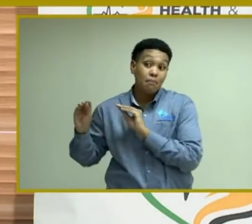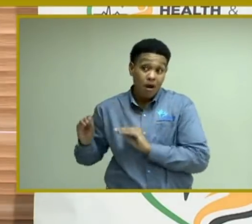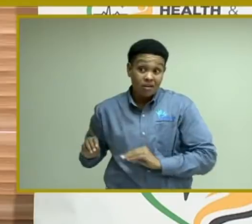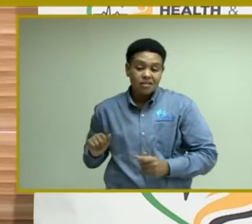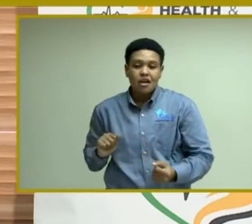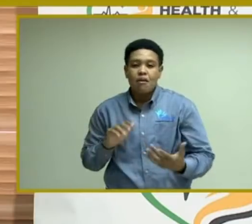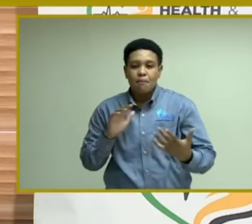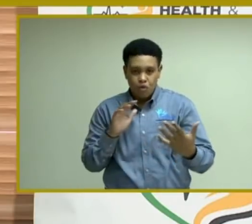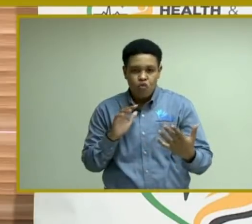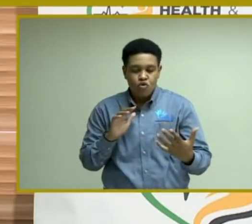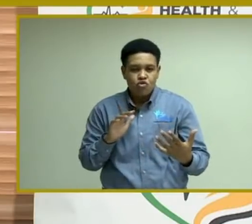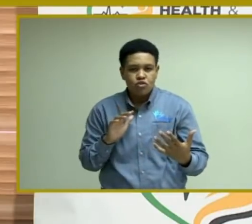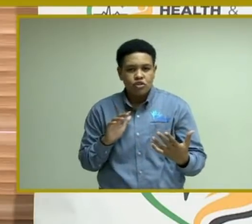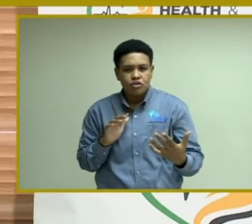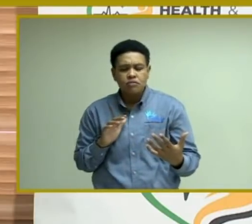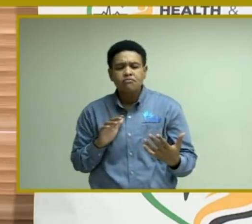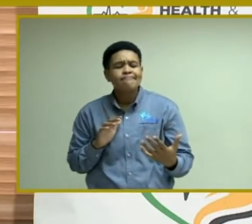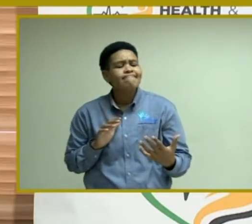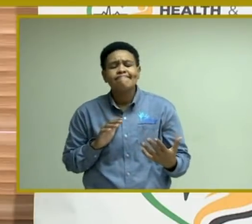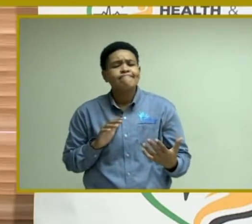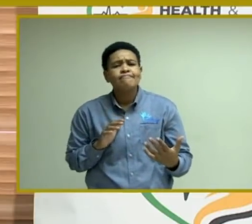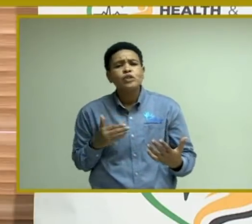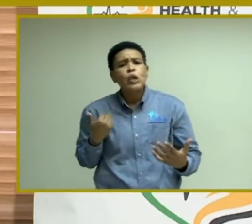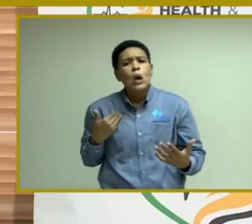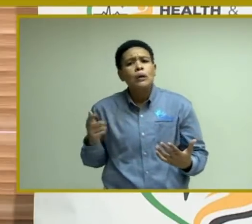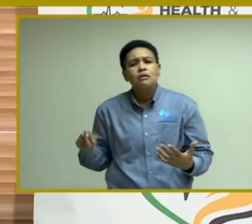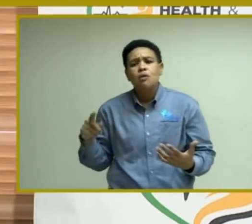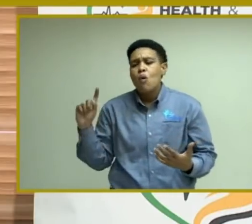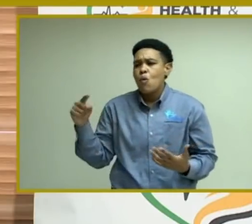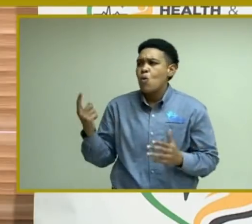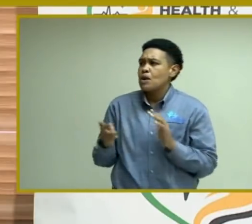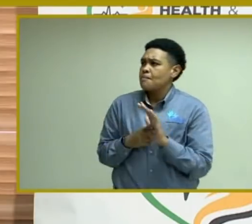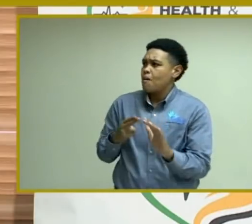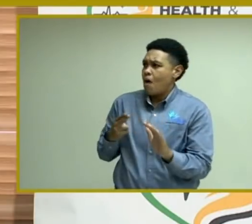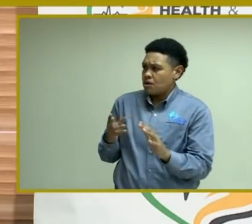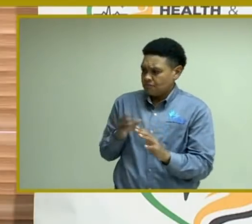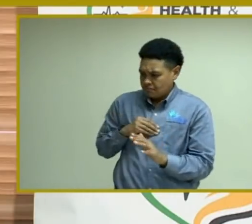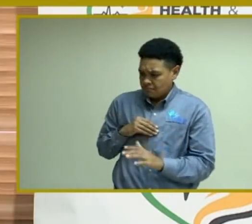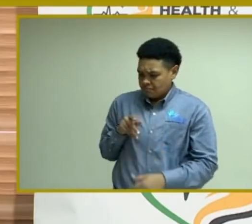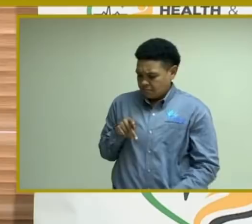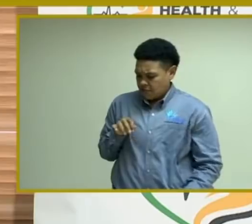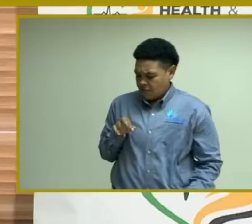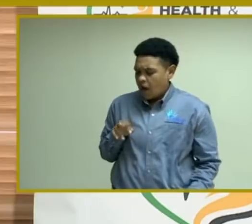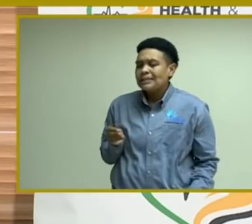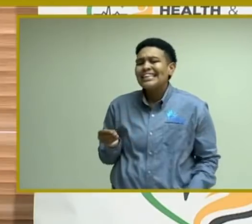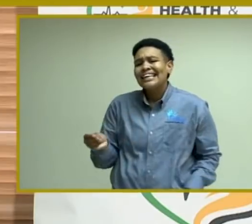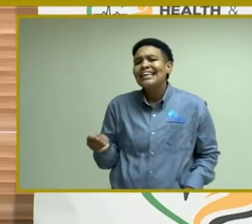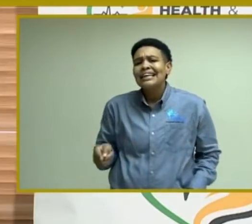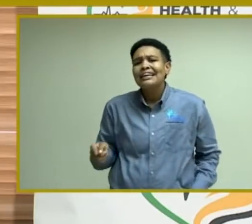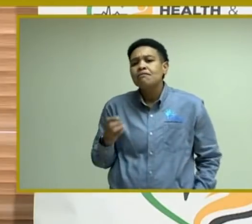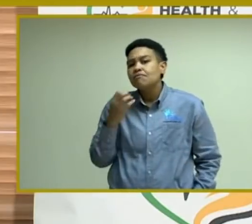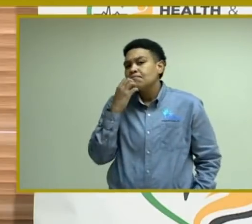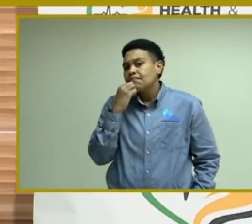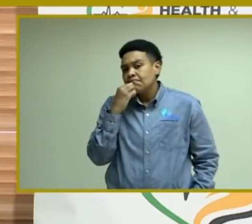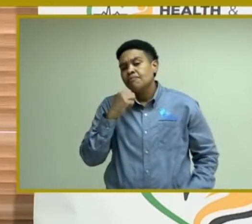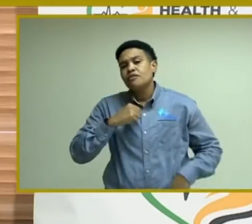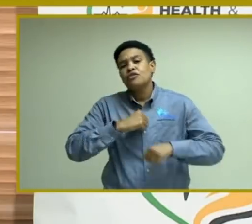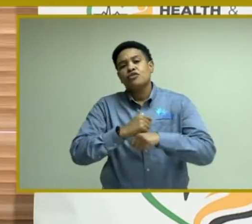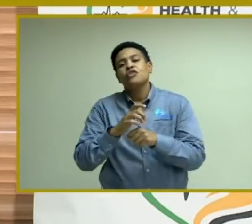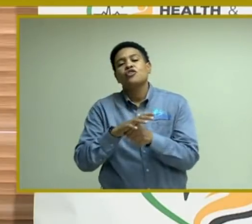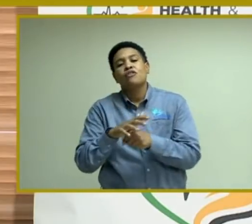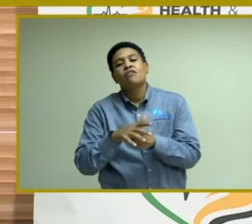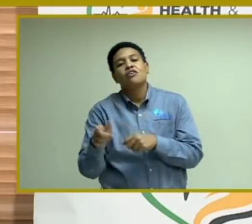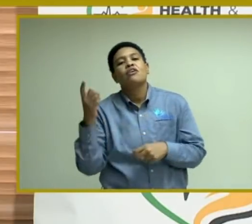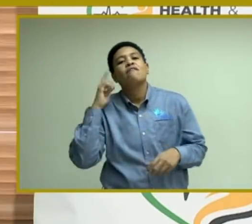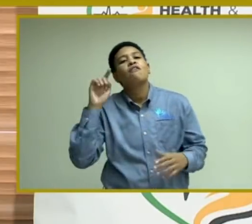approach to give our young people, in anticipation of securing them sufficiently